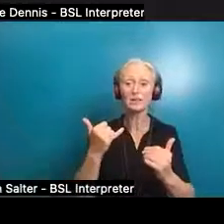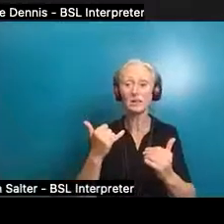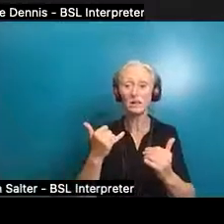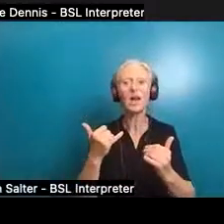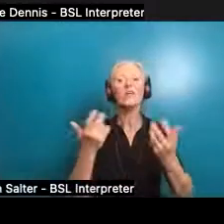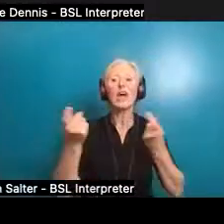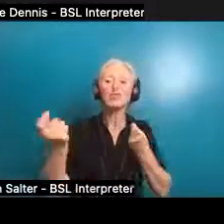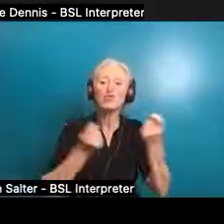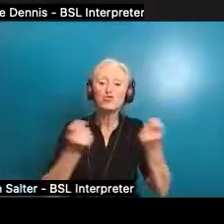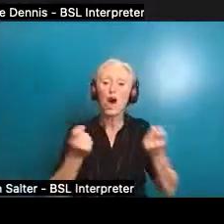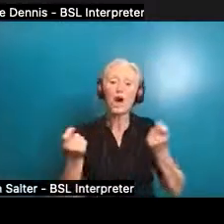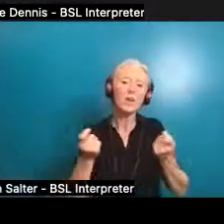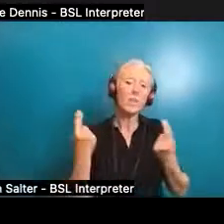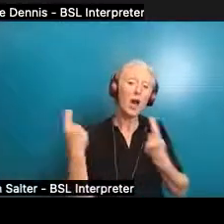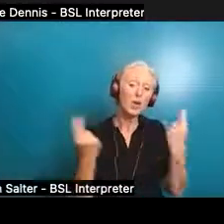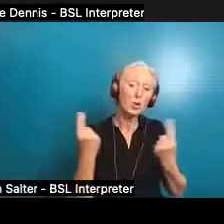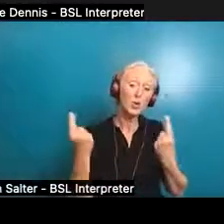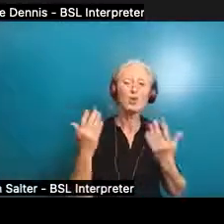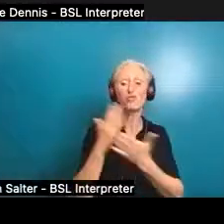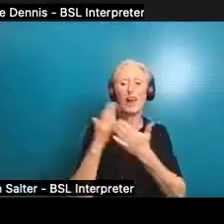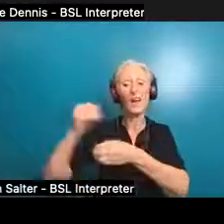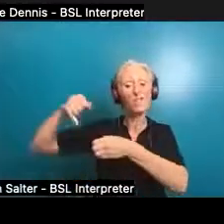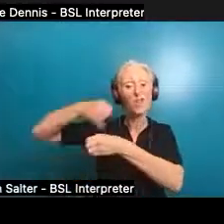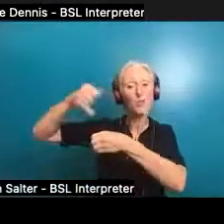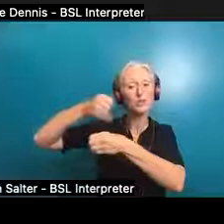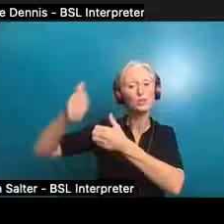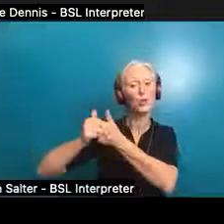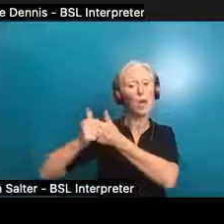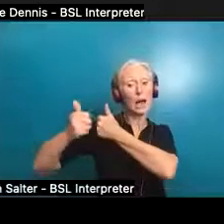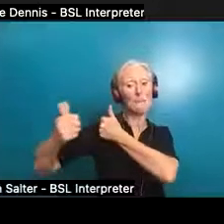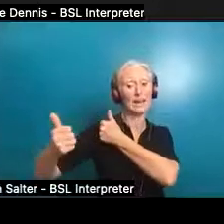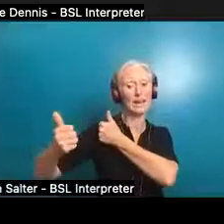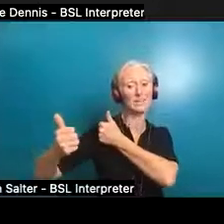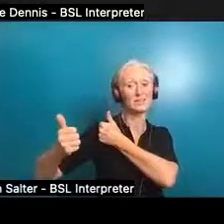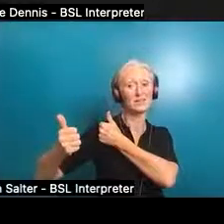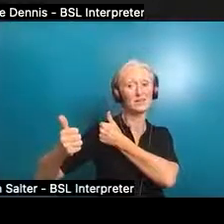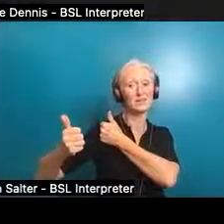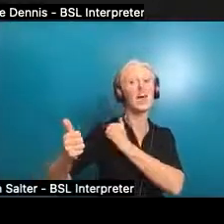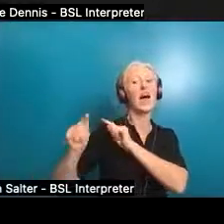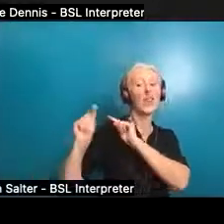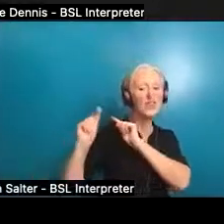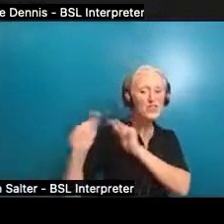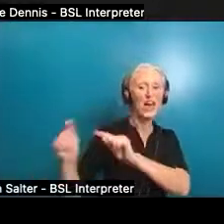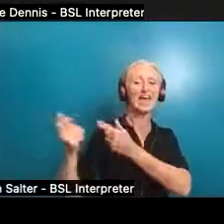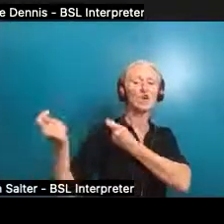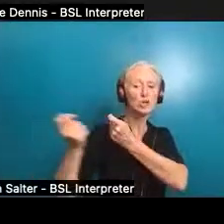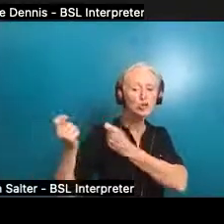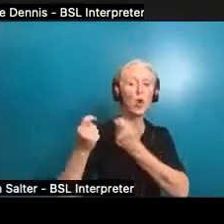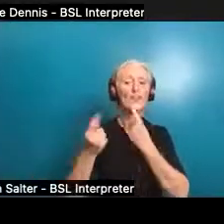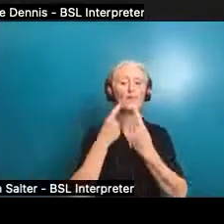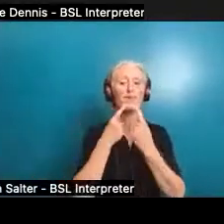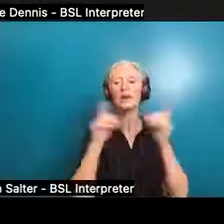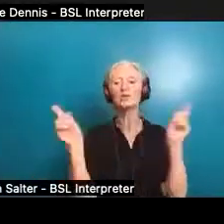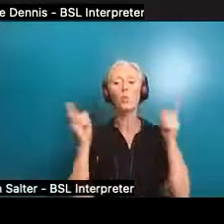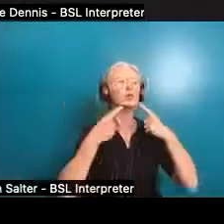by industry, by pharmaceutical companies. They really do control what information they let out or don't